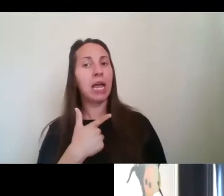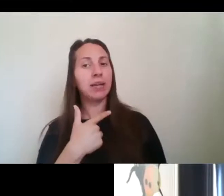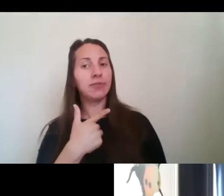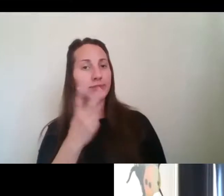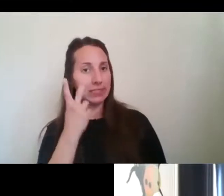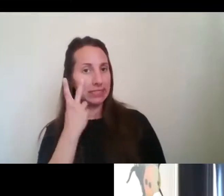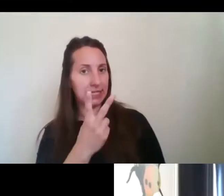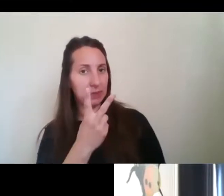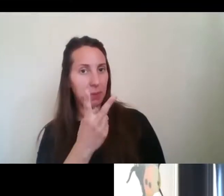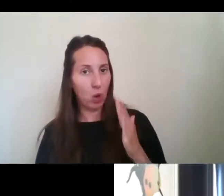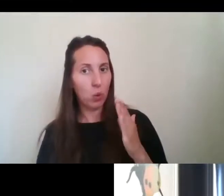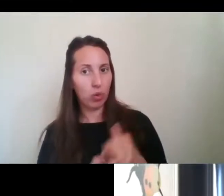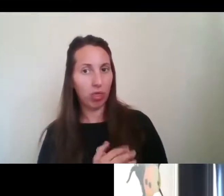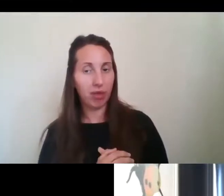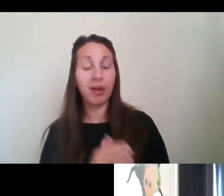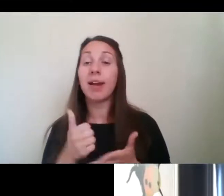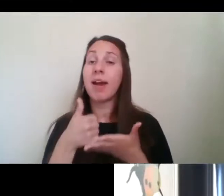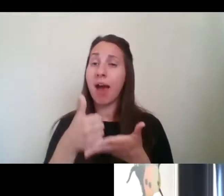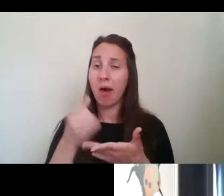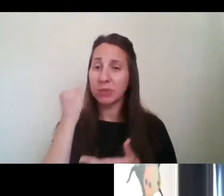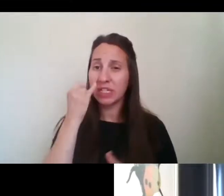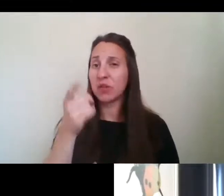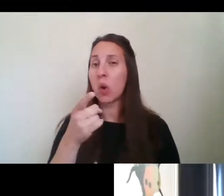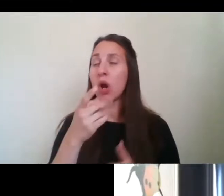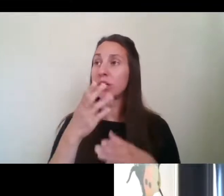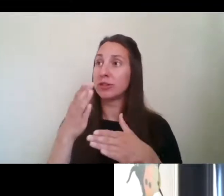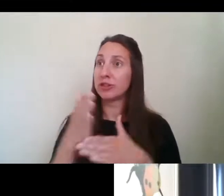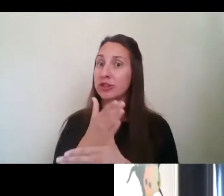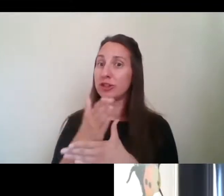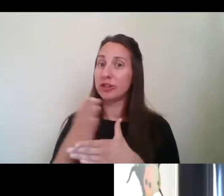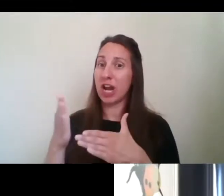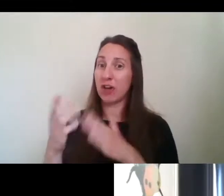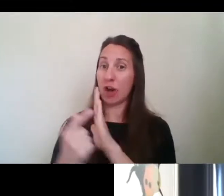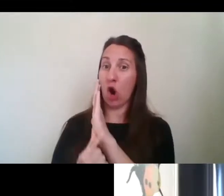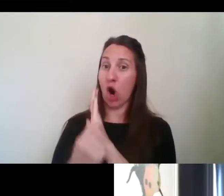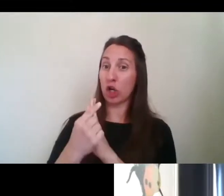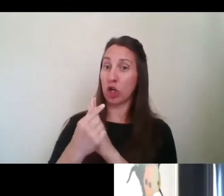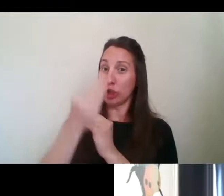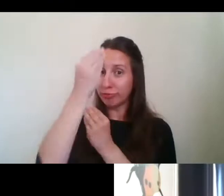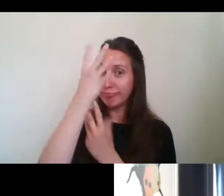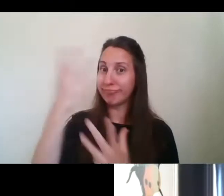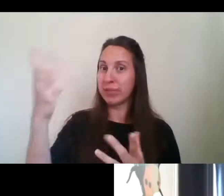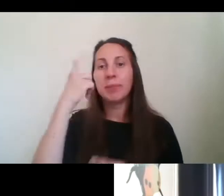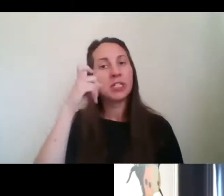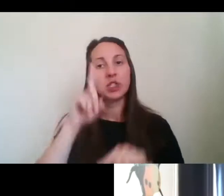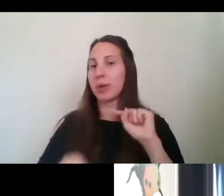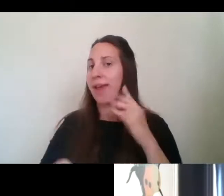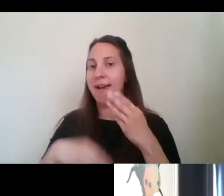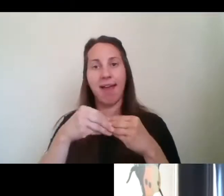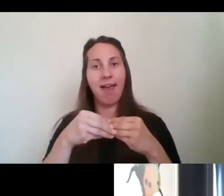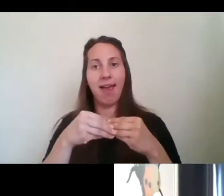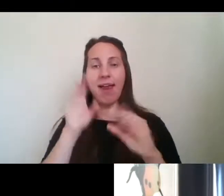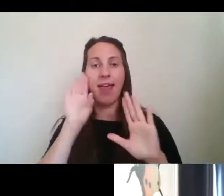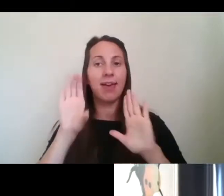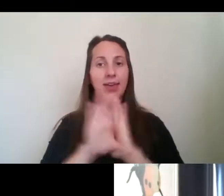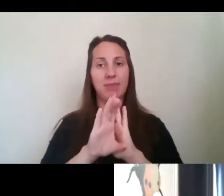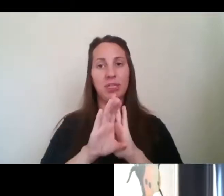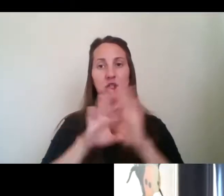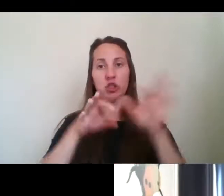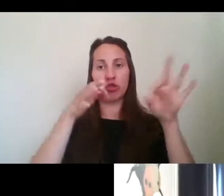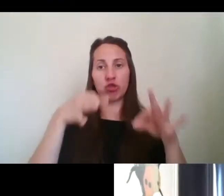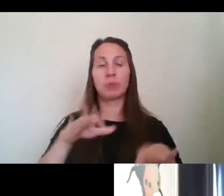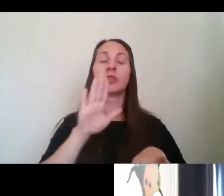It helps, especially if you're sharing an article, because you can't put image description in an article. So I've